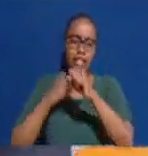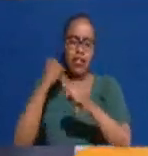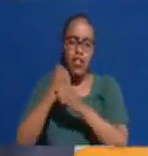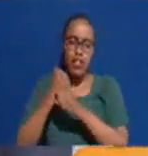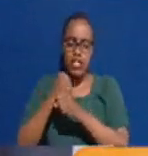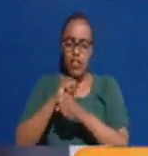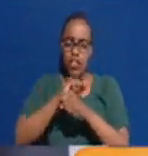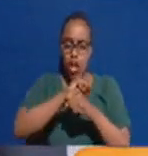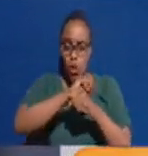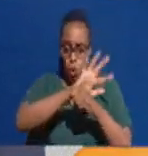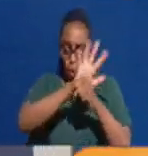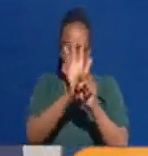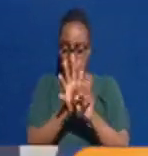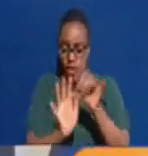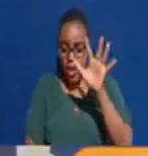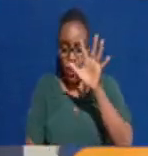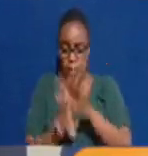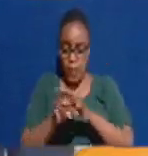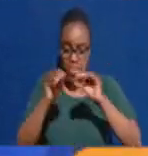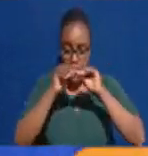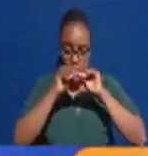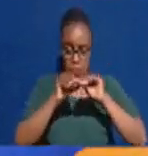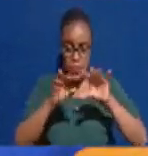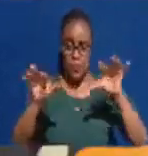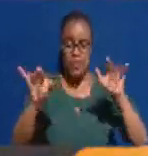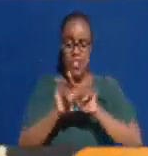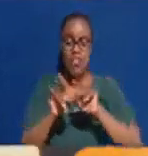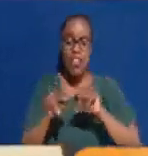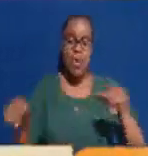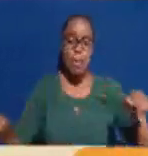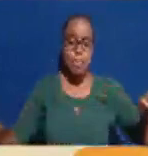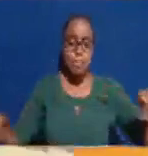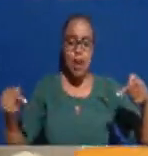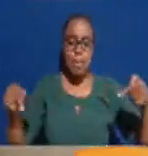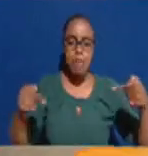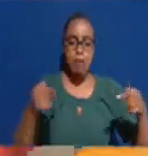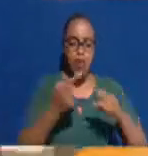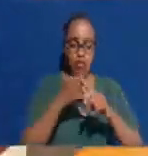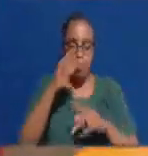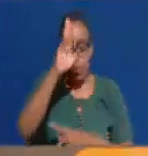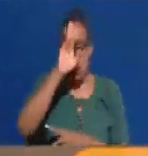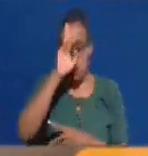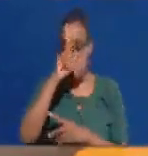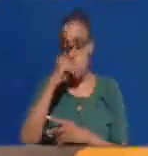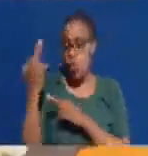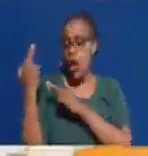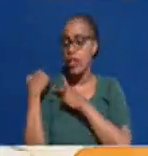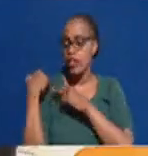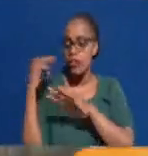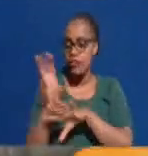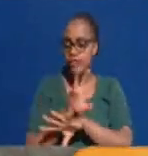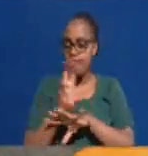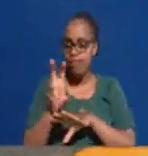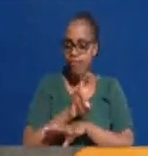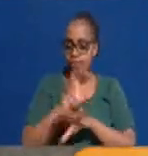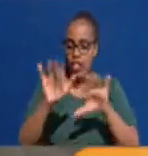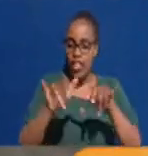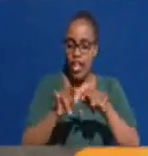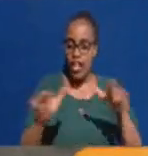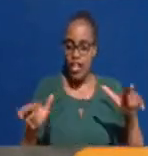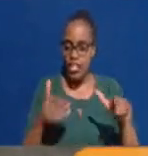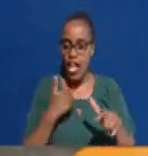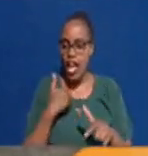the COVID-19 pandemic were met with retaliation from the guards who were manning the land, resulting in